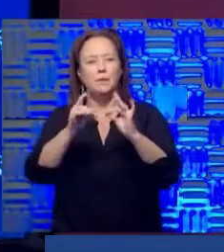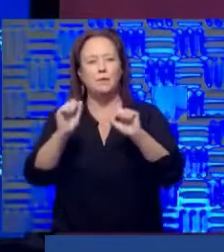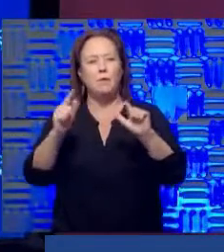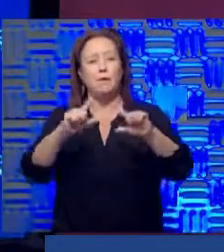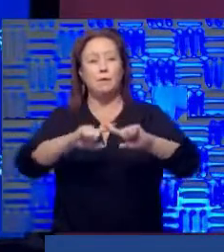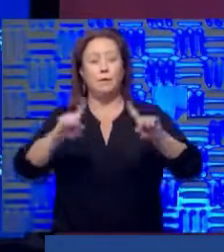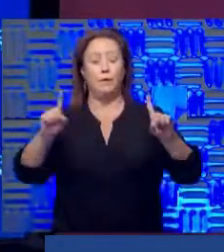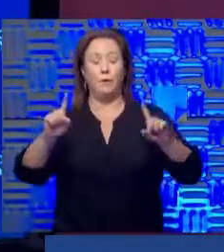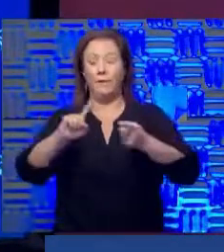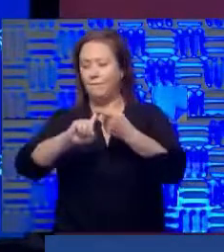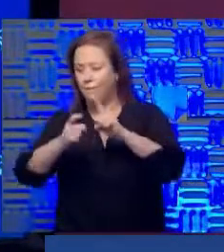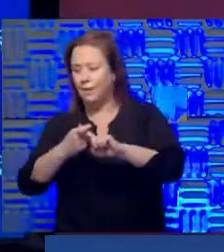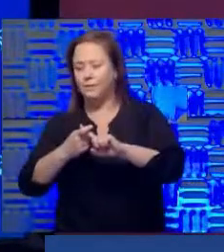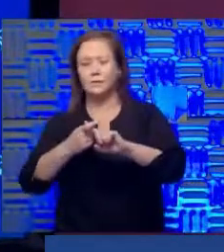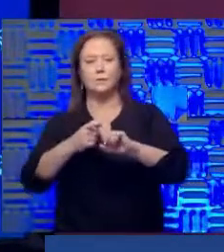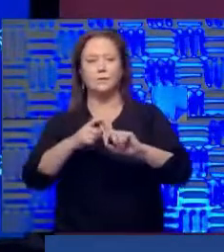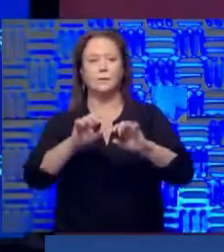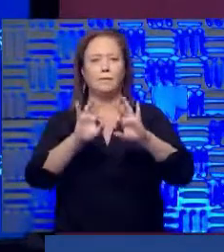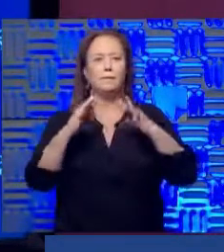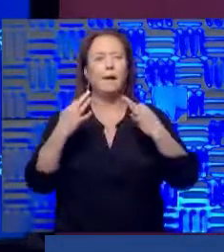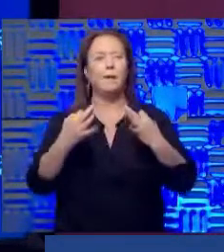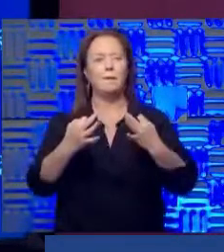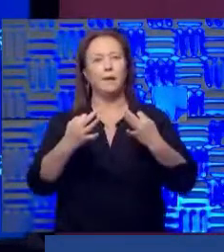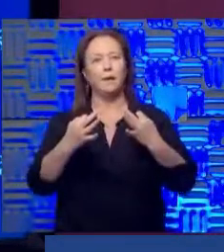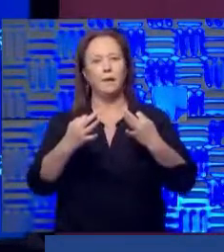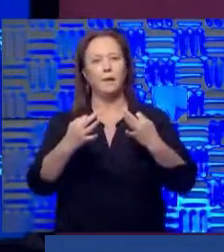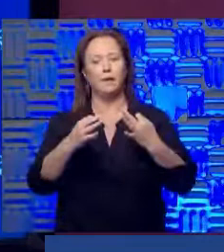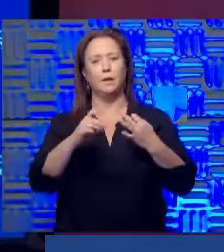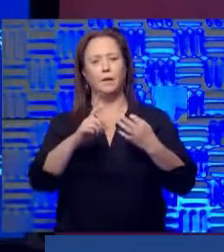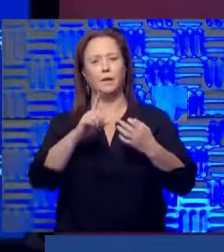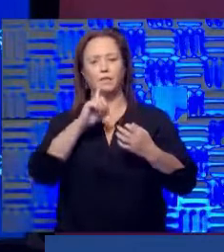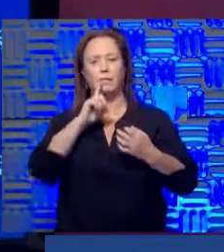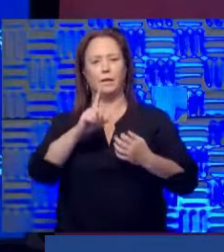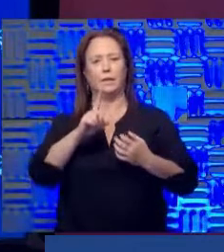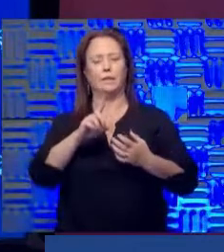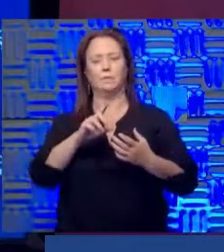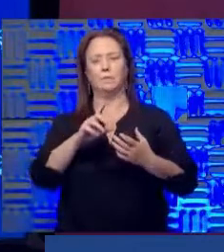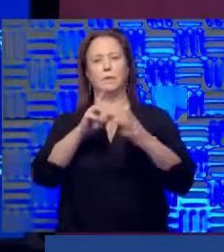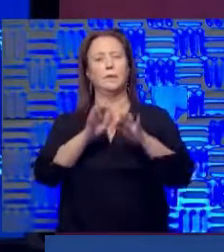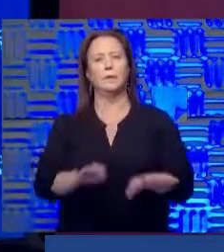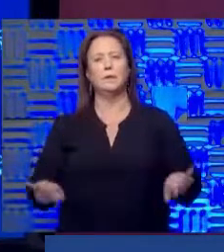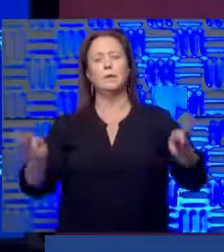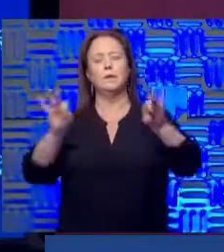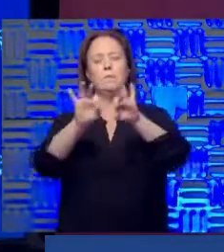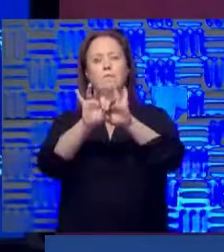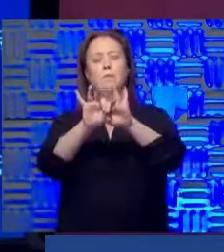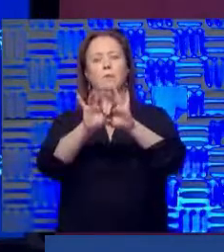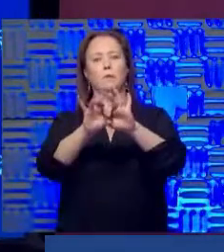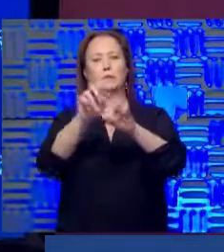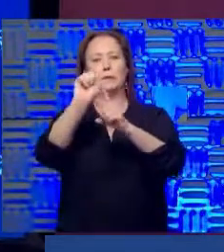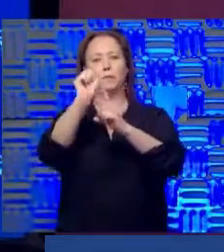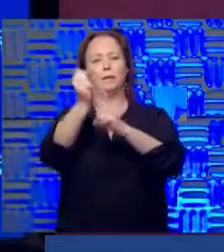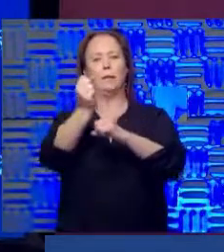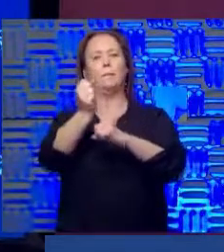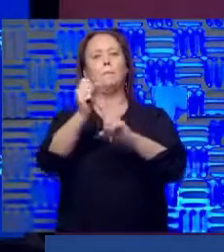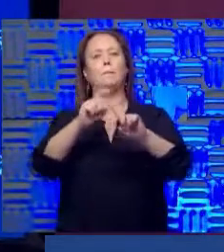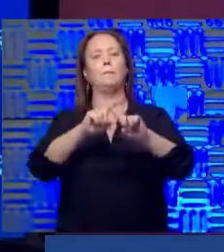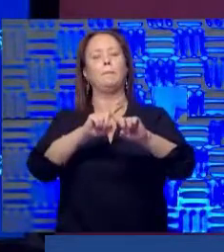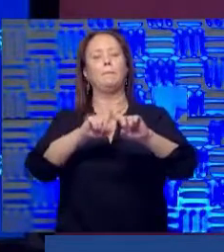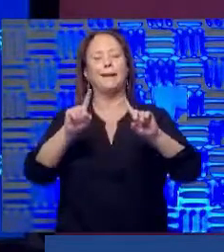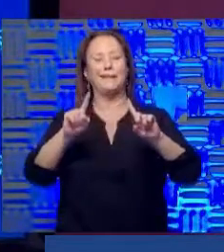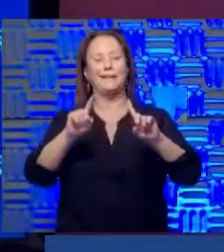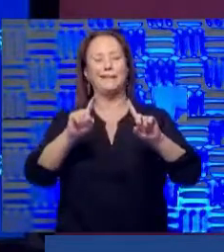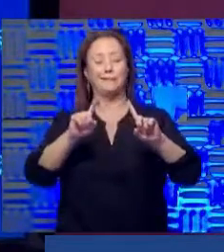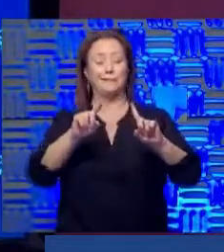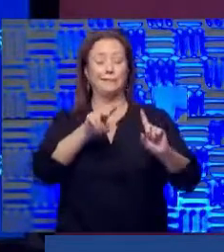and also friends, family. This has been a very relative situation. So it looks very different for different age